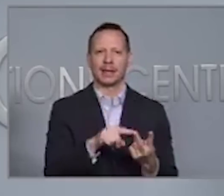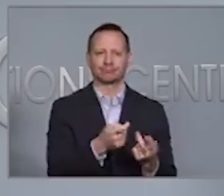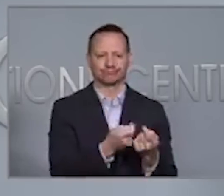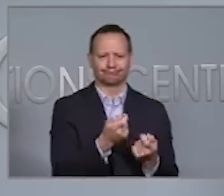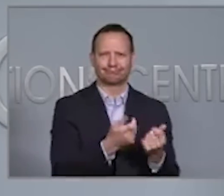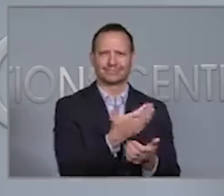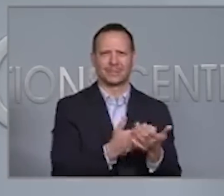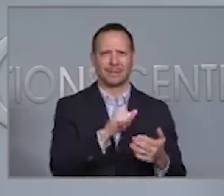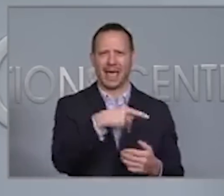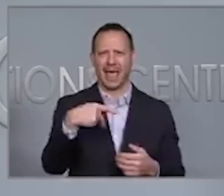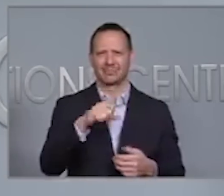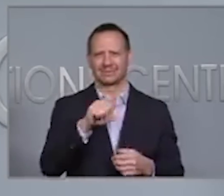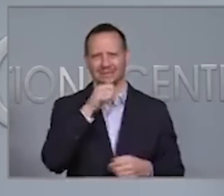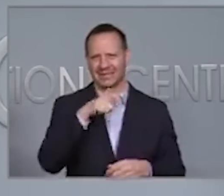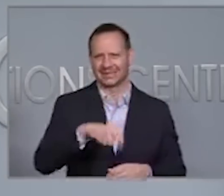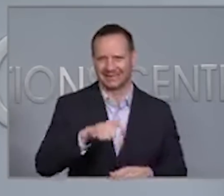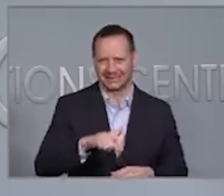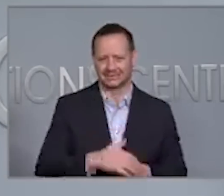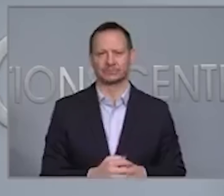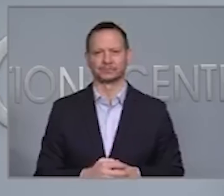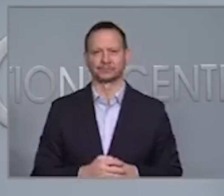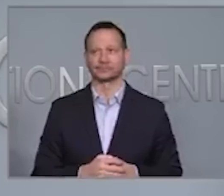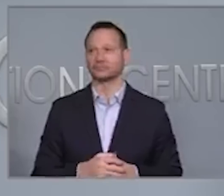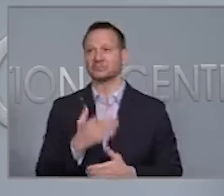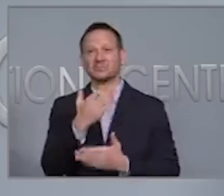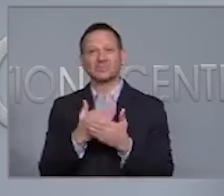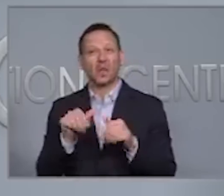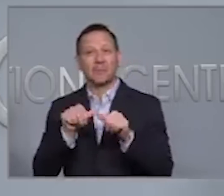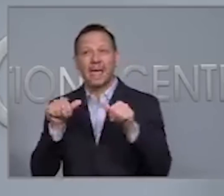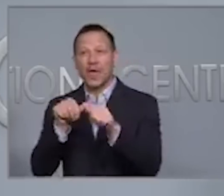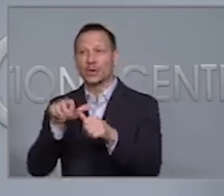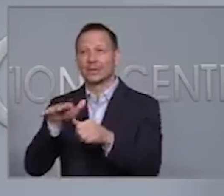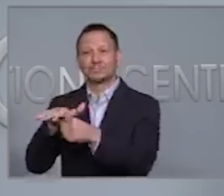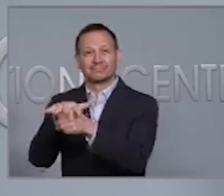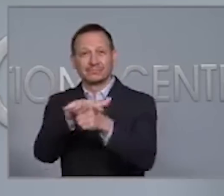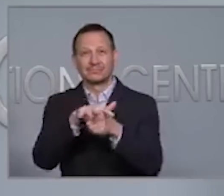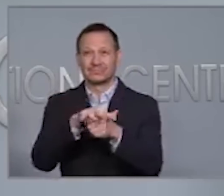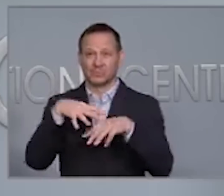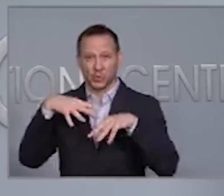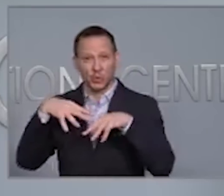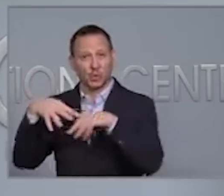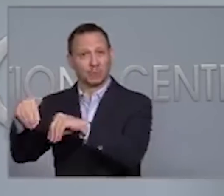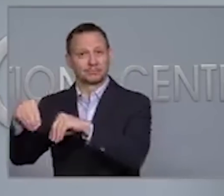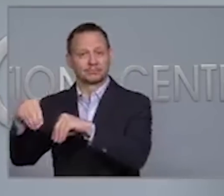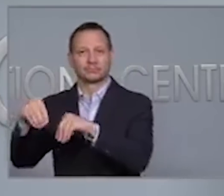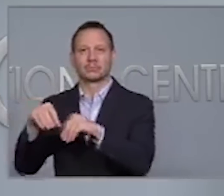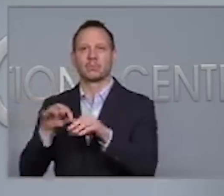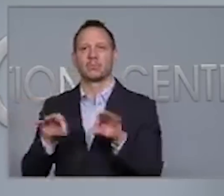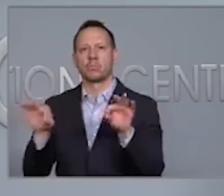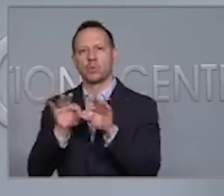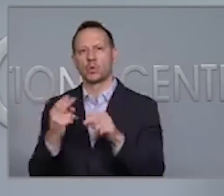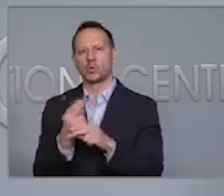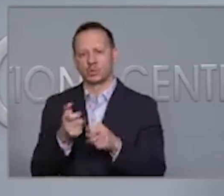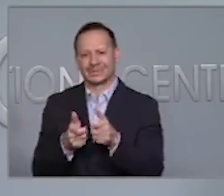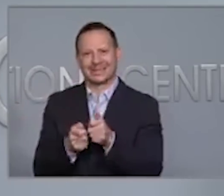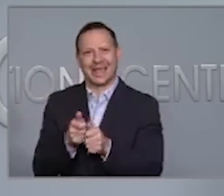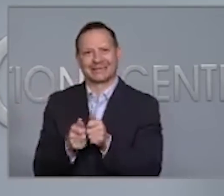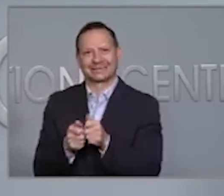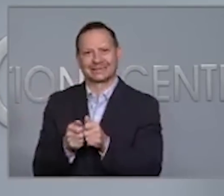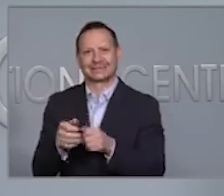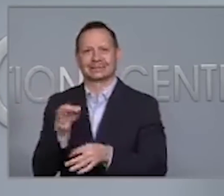cell service in your area, especially in areas that experience power outages, try texting to reduce that network